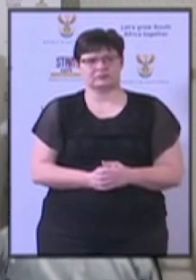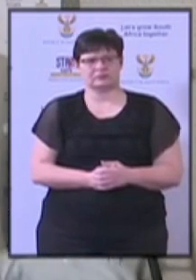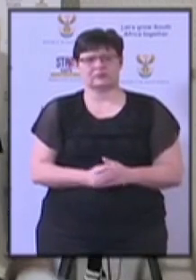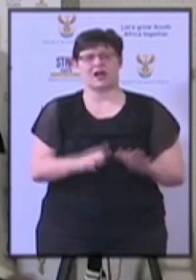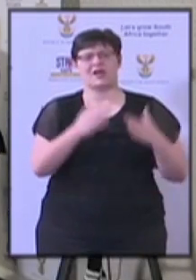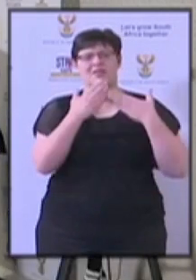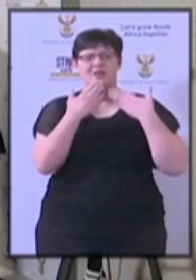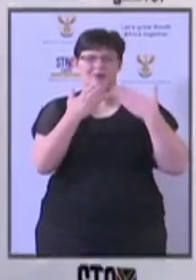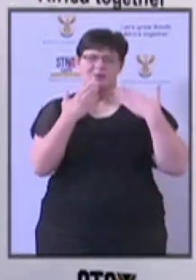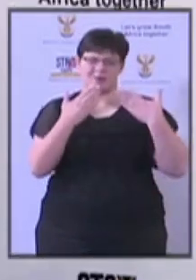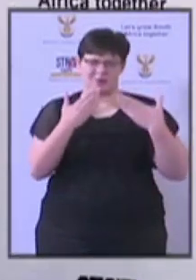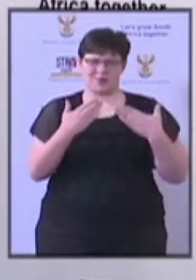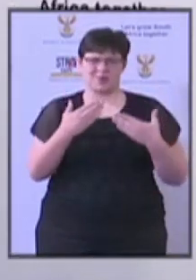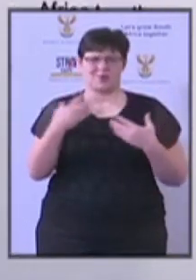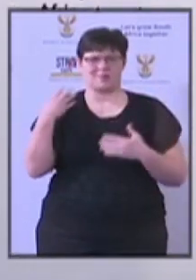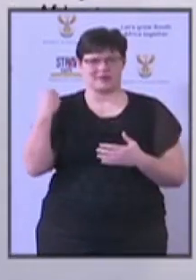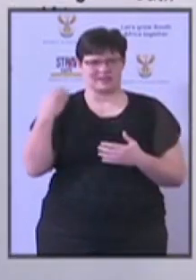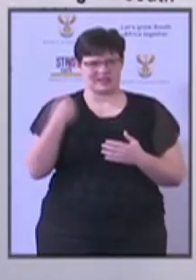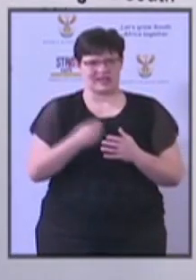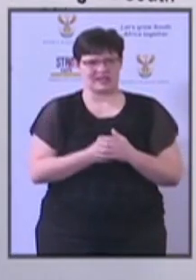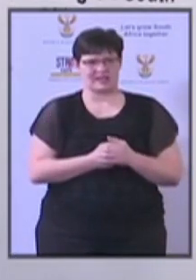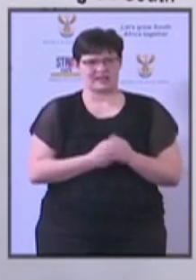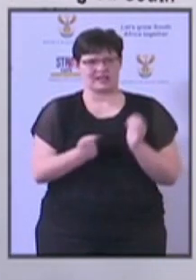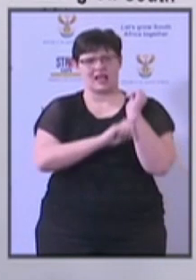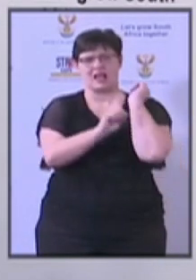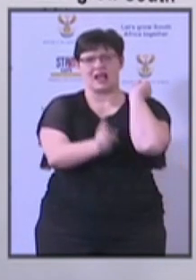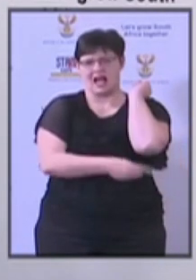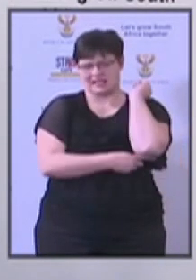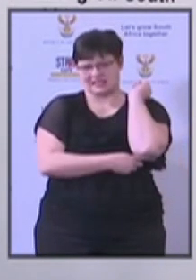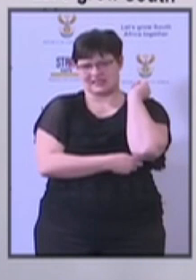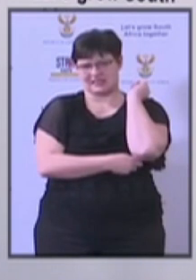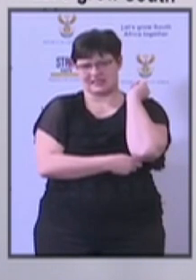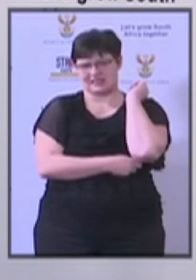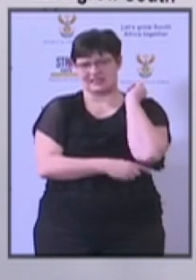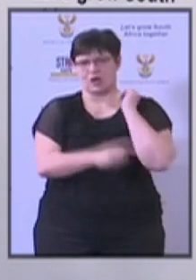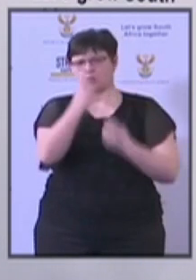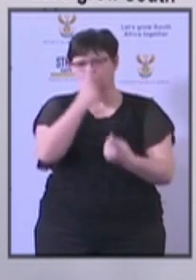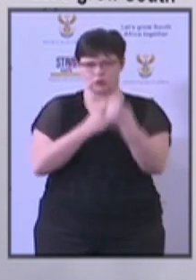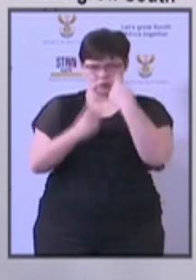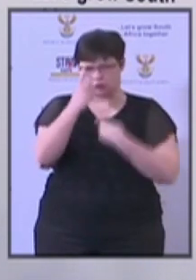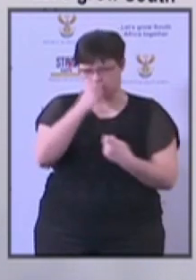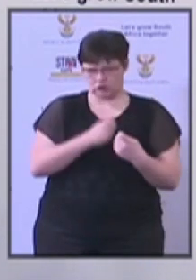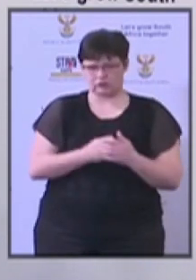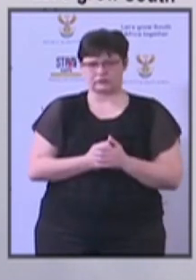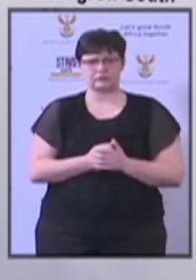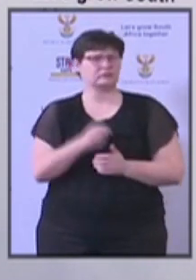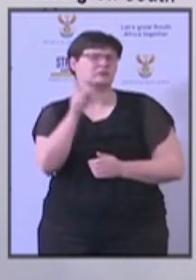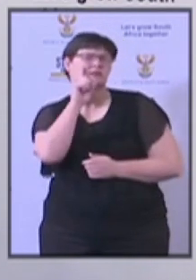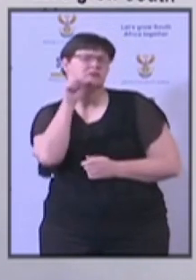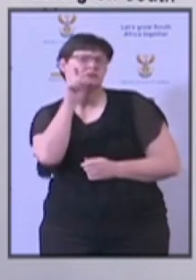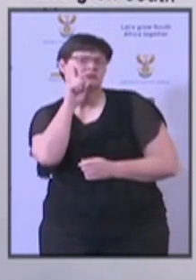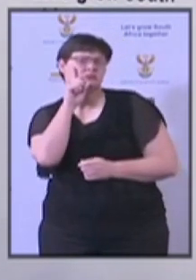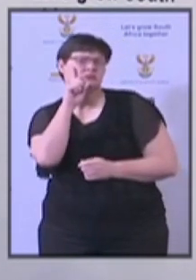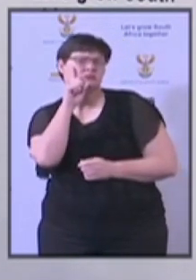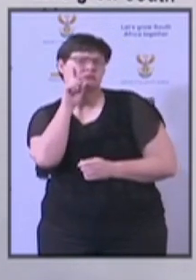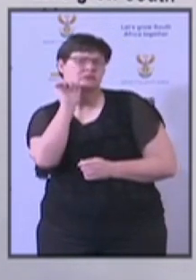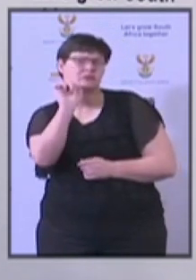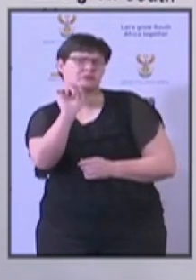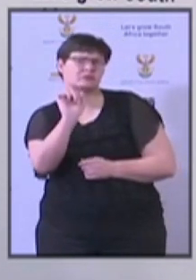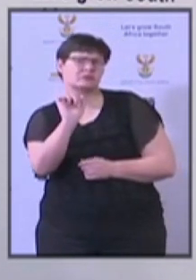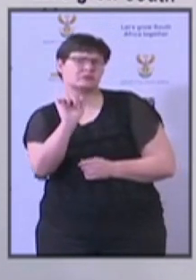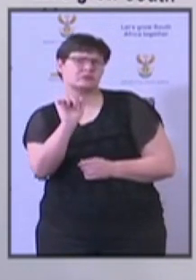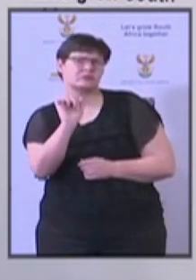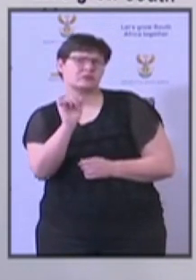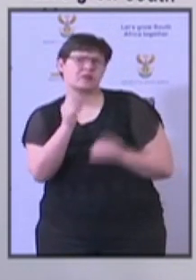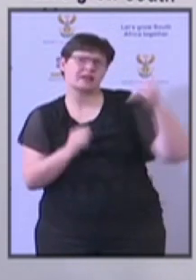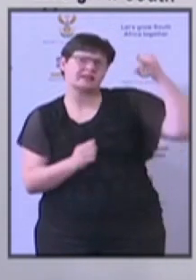Thank you once again, Minister. This would be the last round of questions. I would like to check with Ishmael if you've